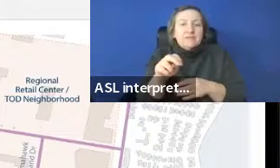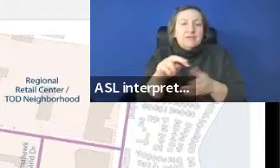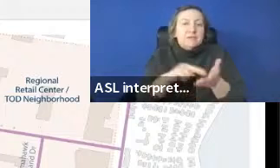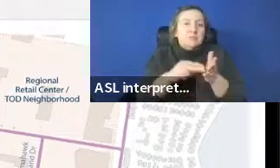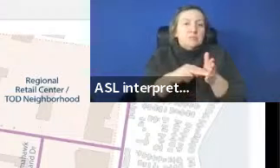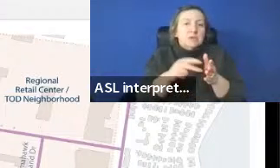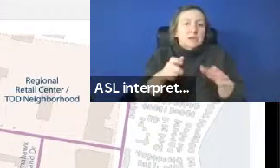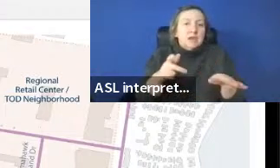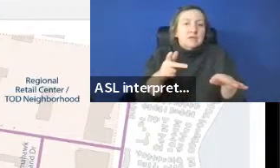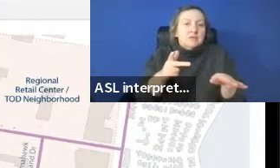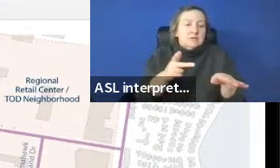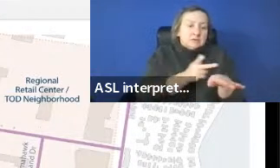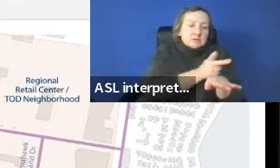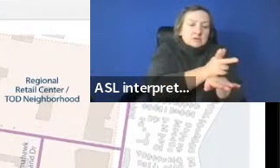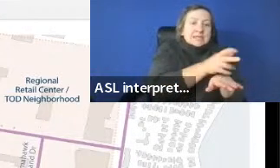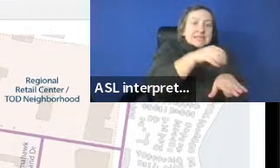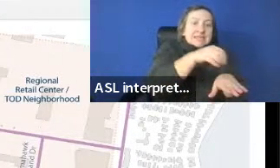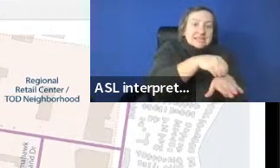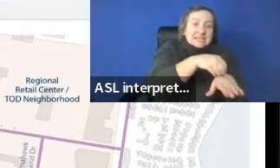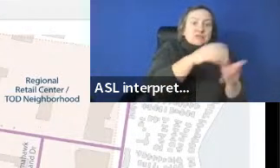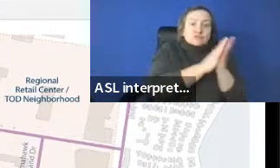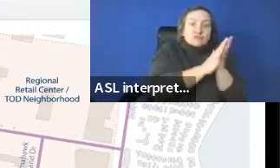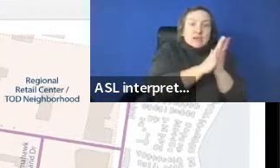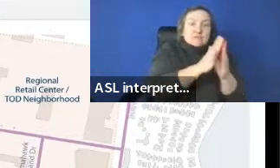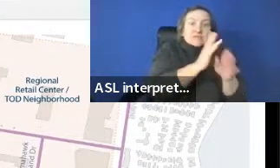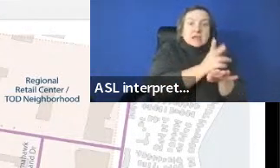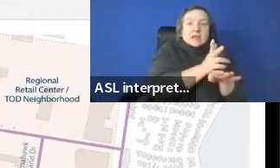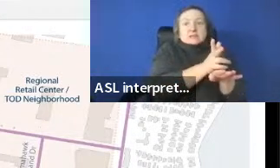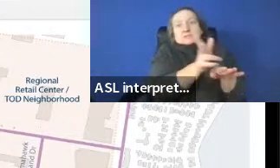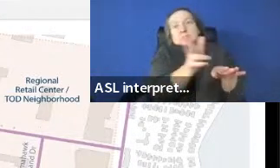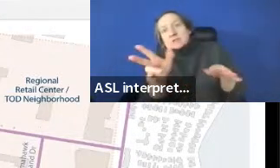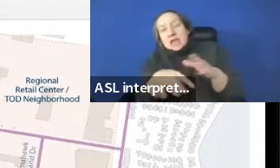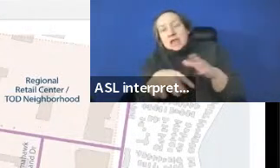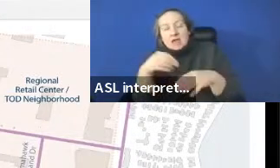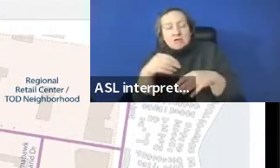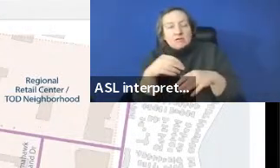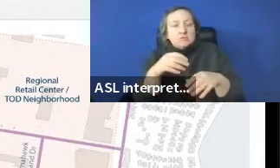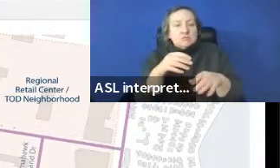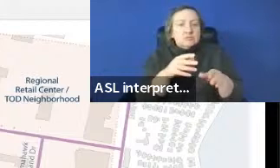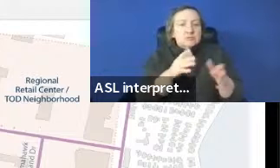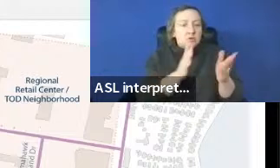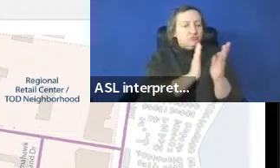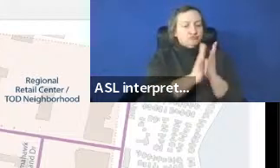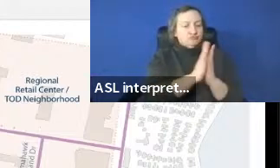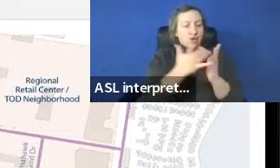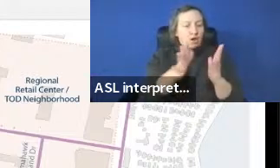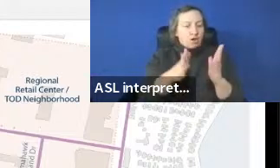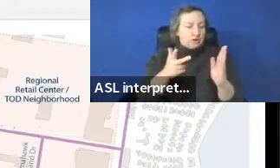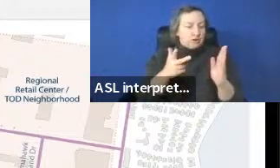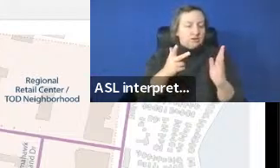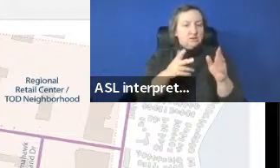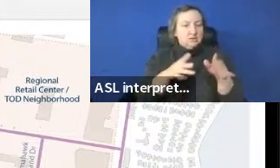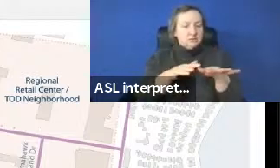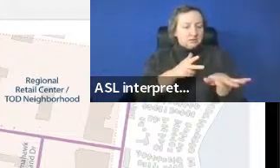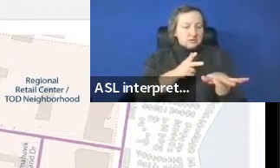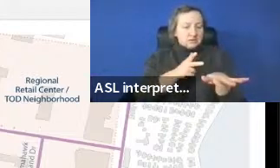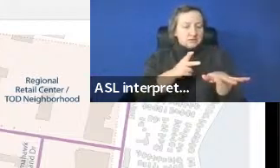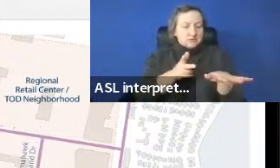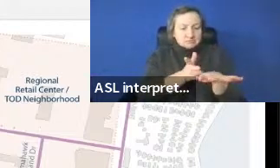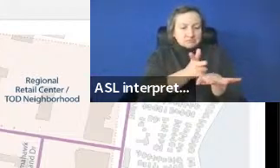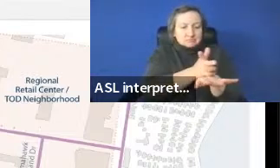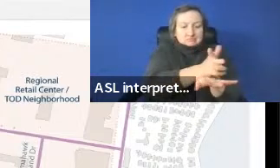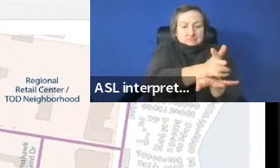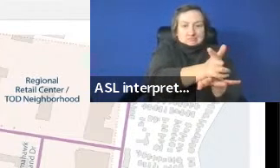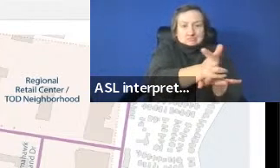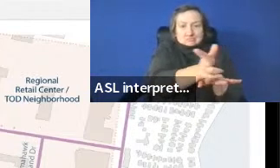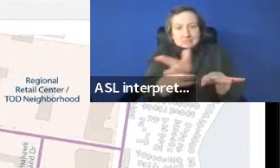traffic. In this case, those are separated. For the traffic getting on to northbound I-5, the ramp is much